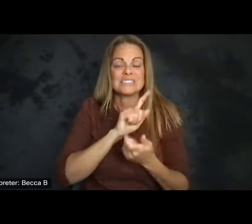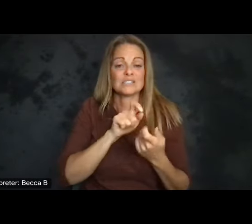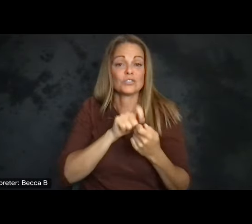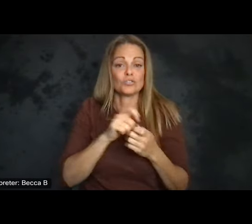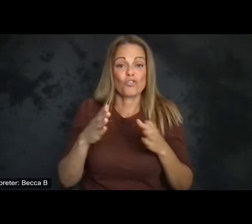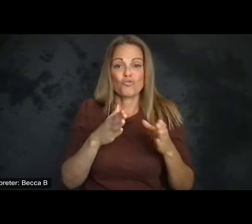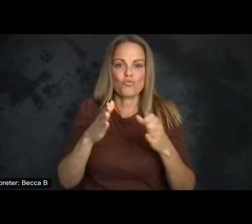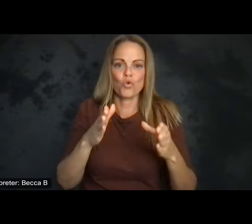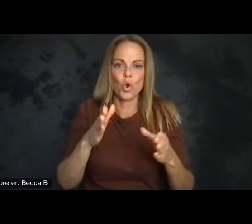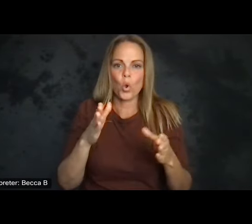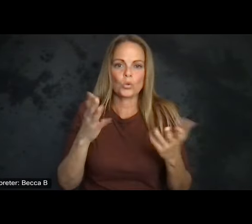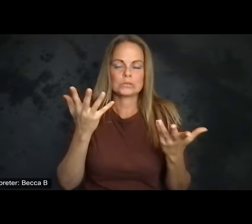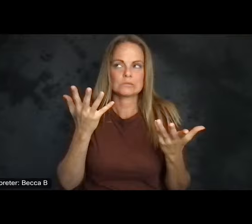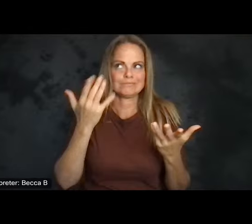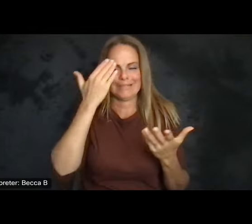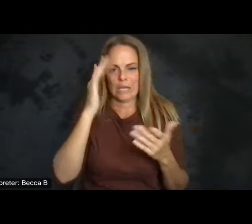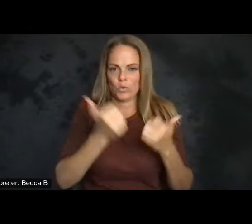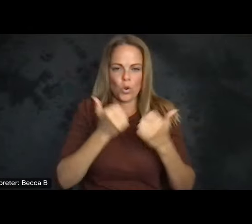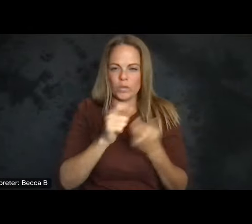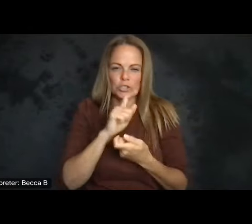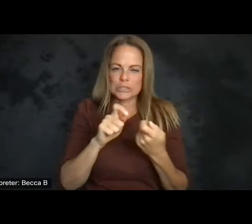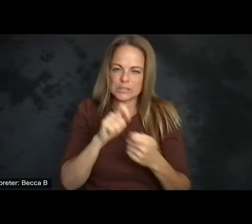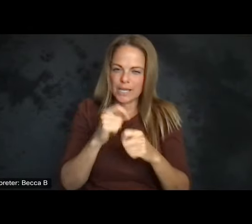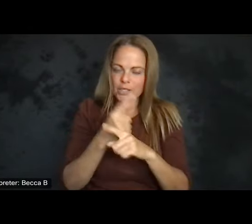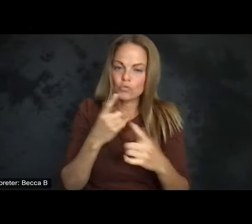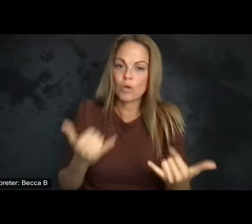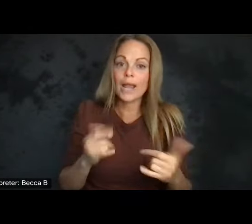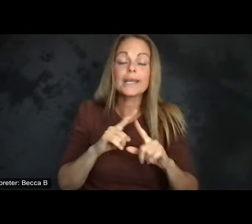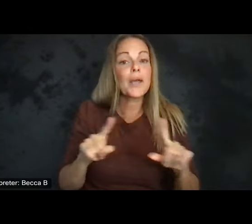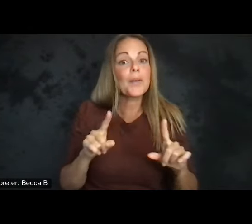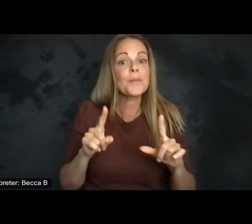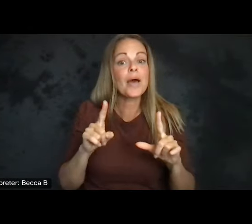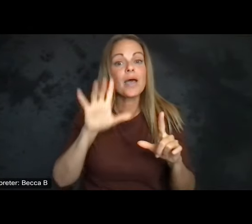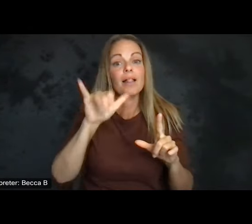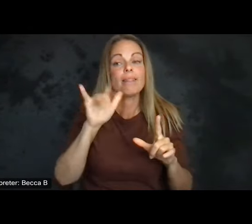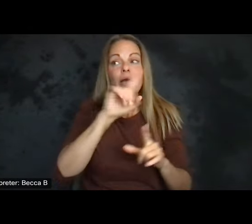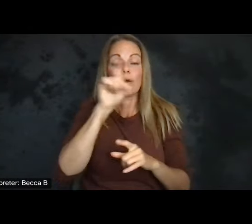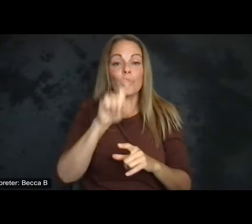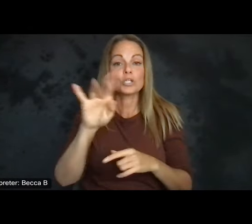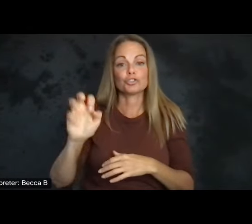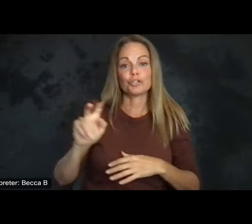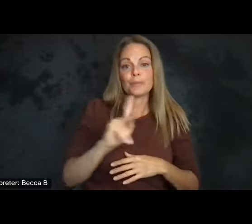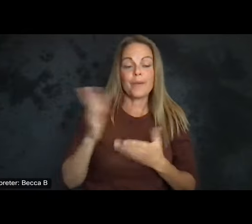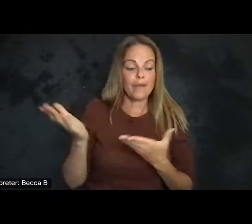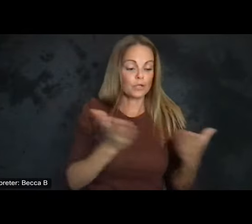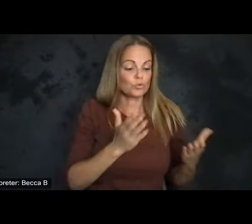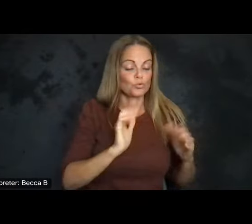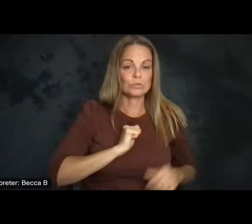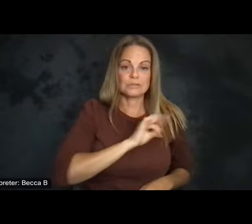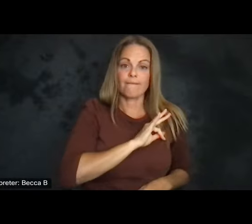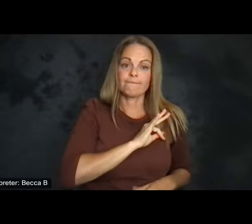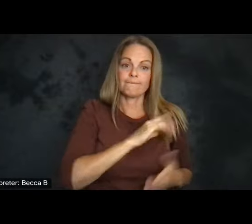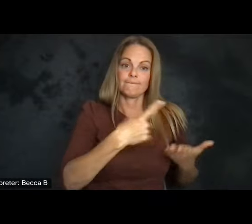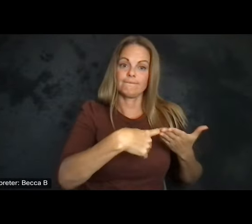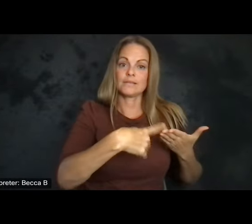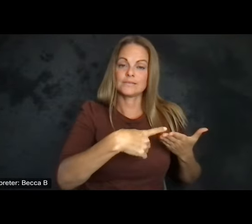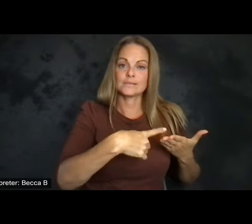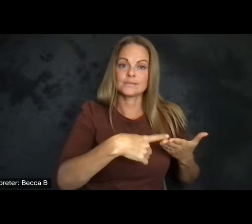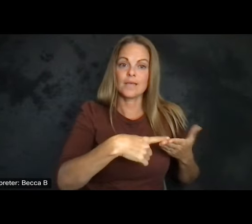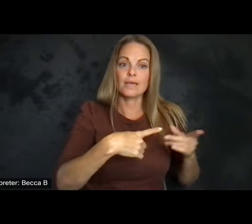the top of my head which ones exactly, but I can definitely take that information back and talk to my staff about